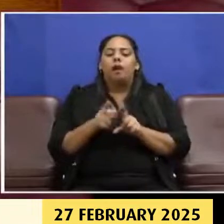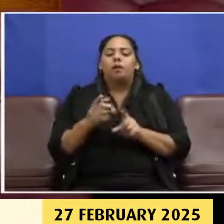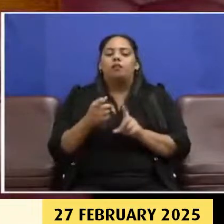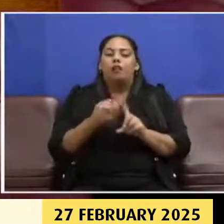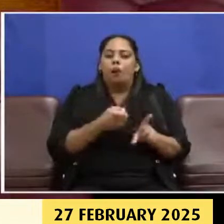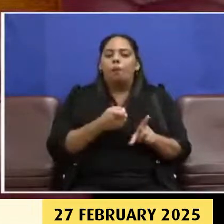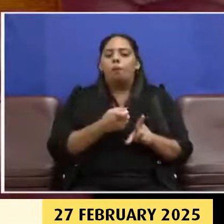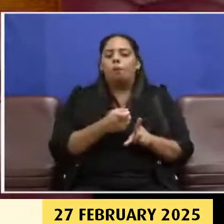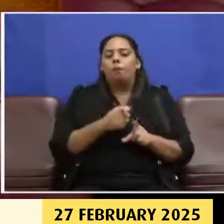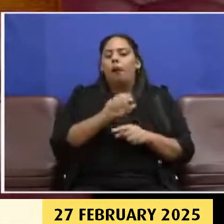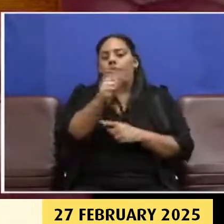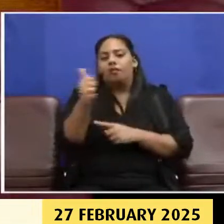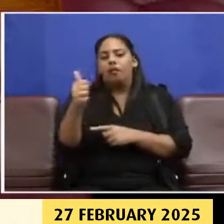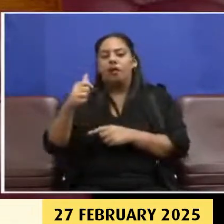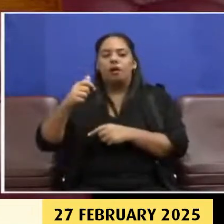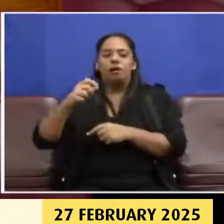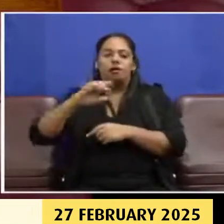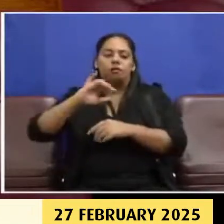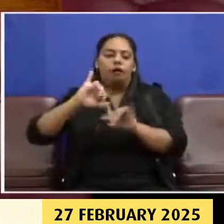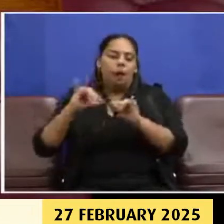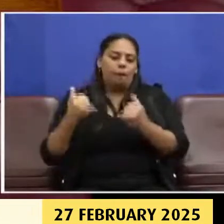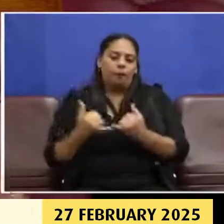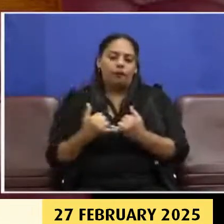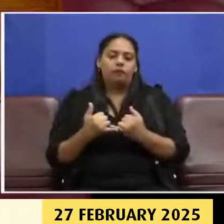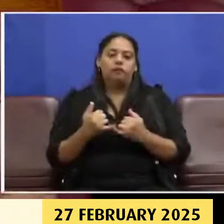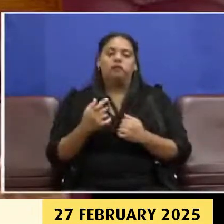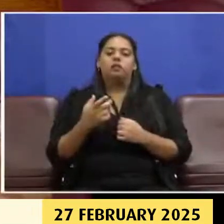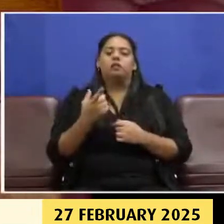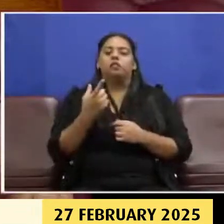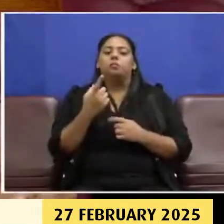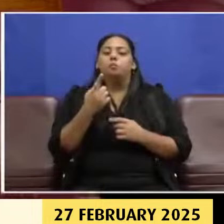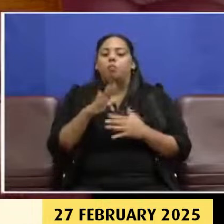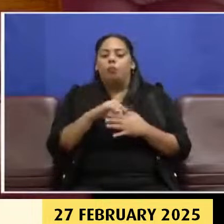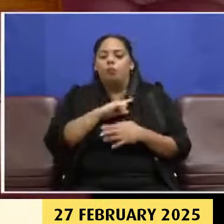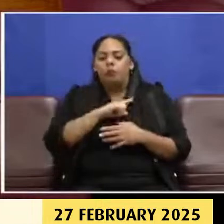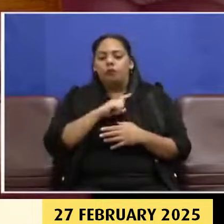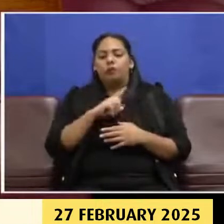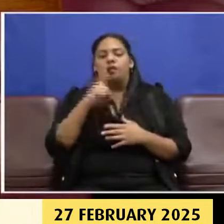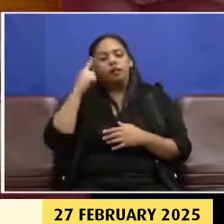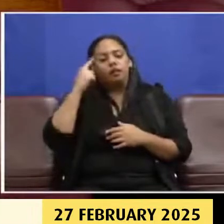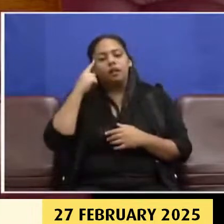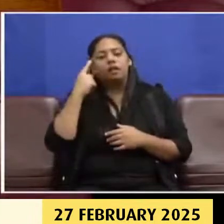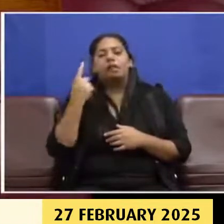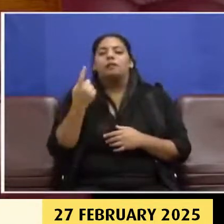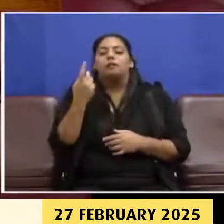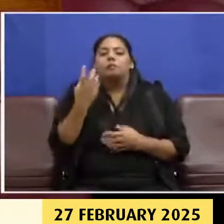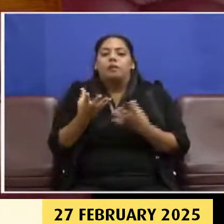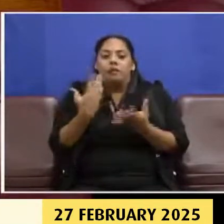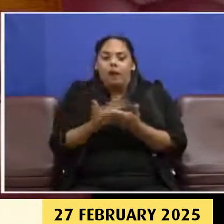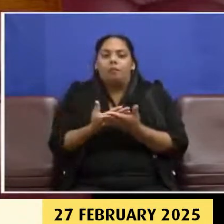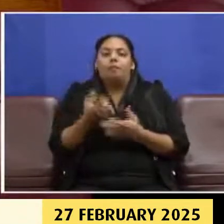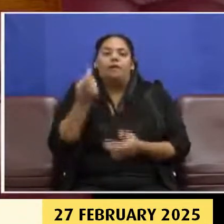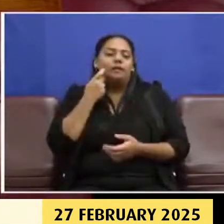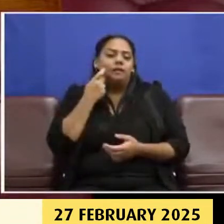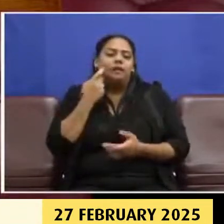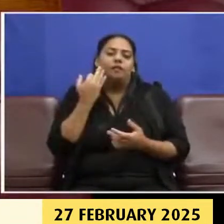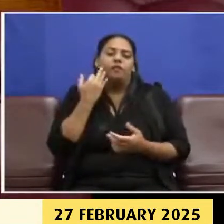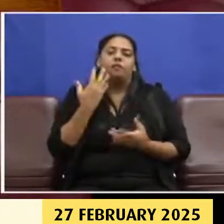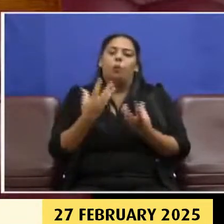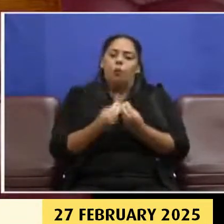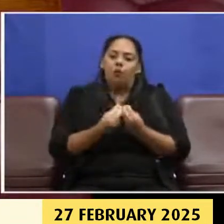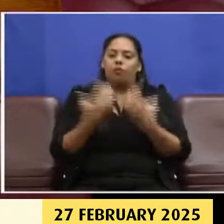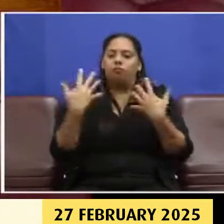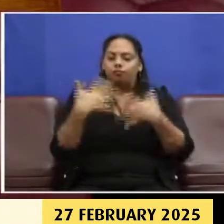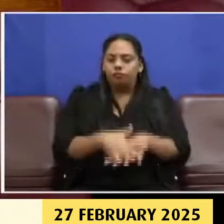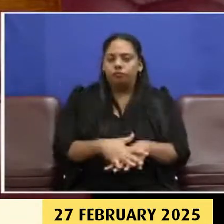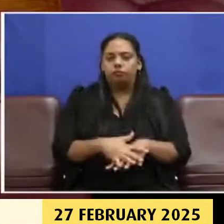becomes the main source and lobby group of it, it becomes easier to champion issues of youth development. Thank you. Thank